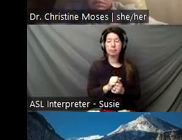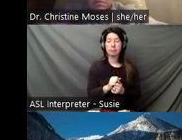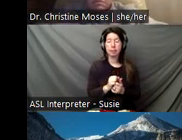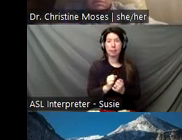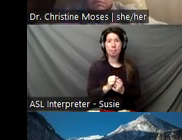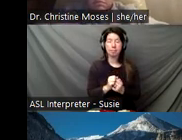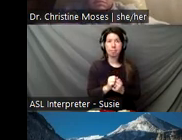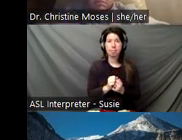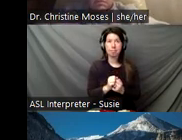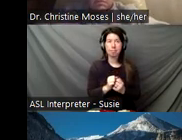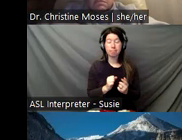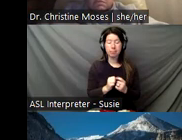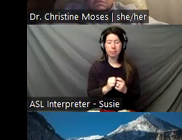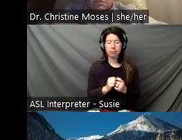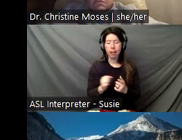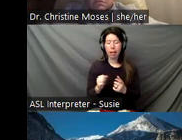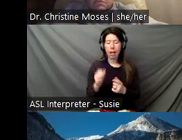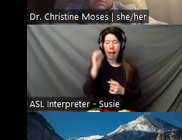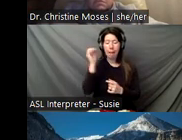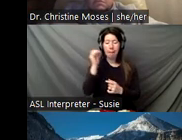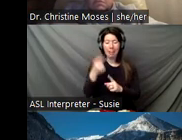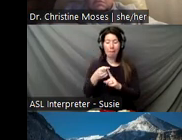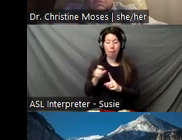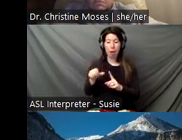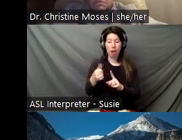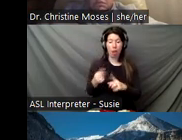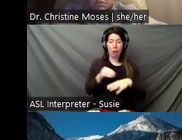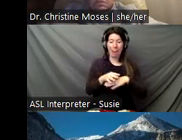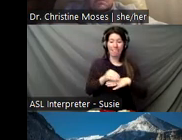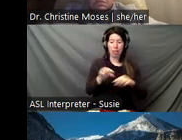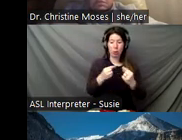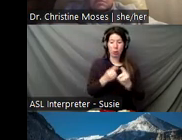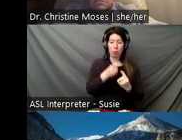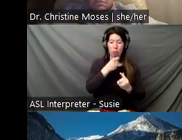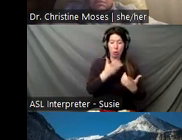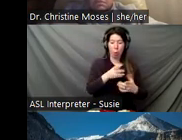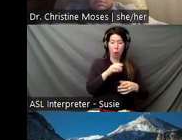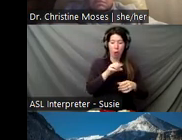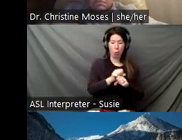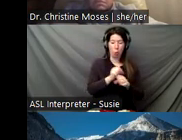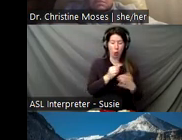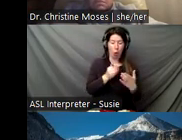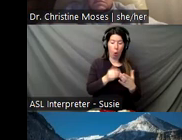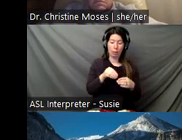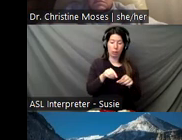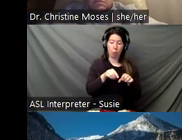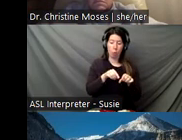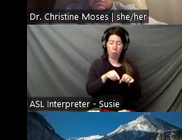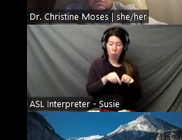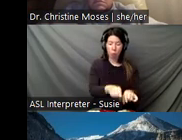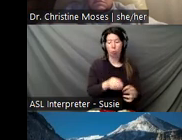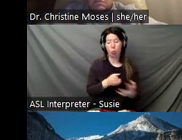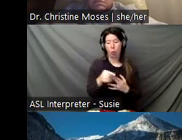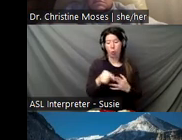it would be an opinion of another advisory group that has worked closely in this process that may be helpful information for this subcommittee